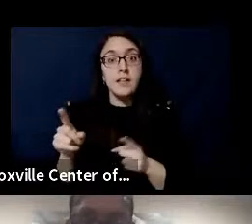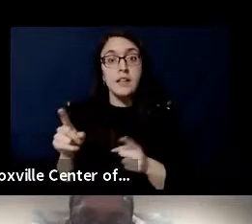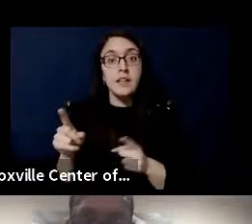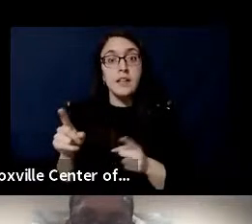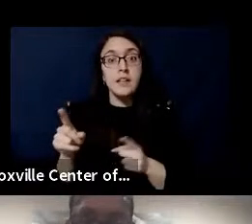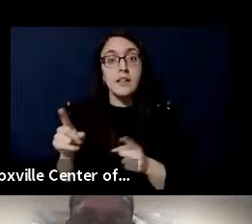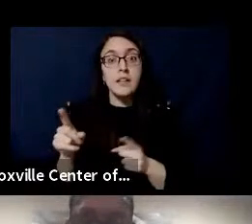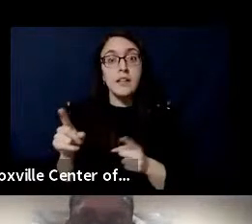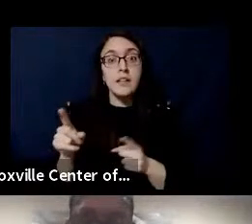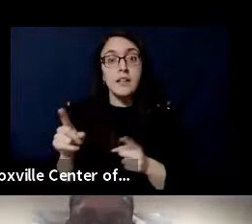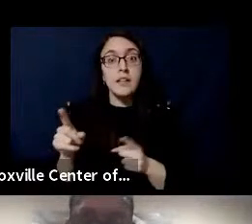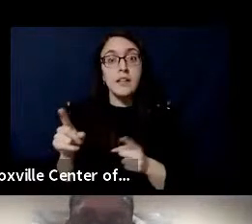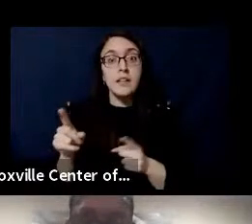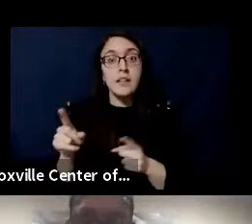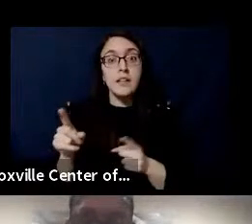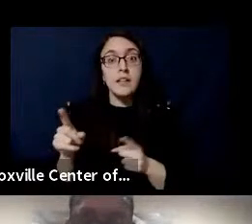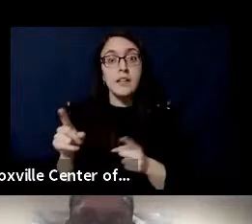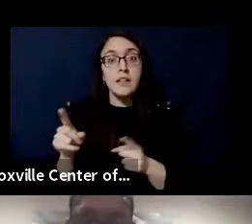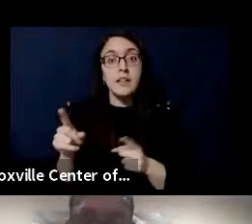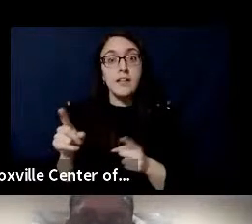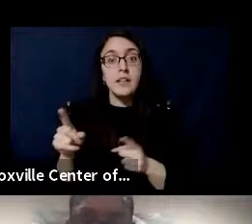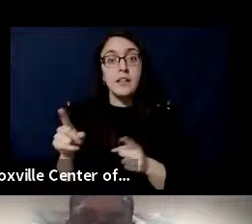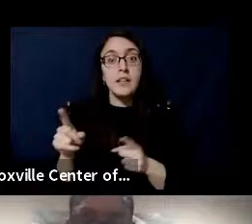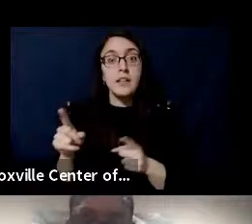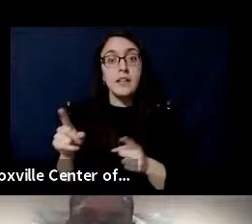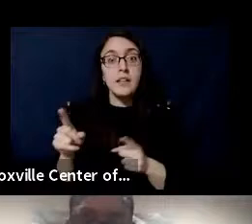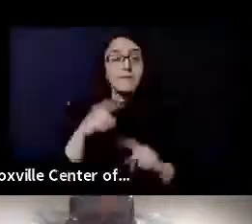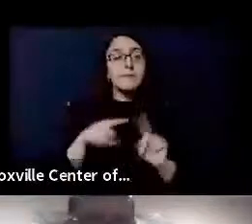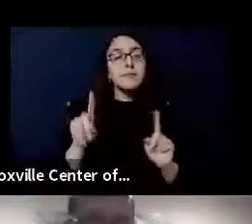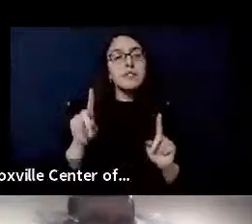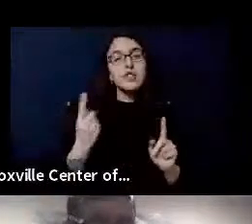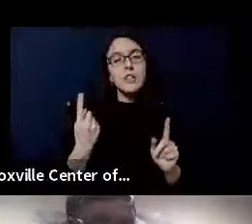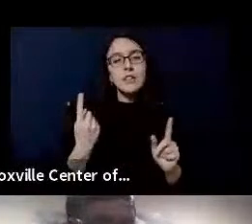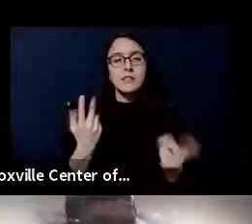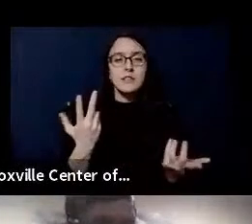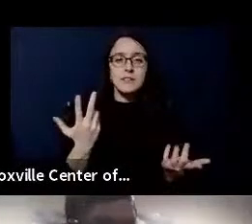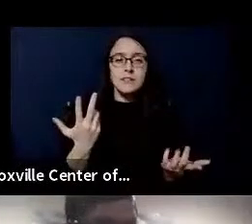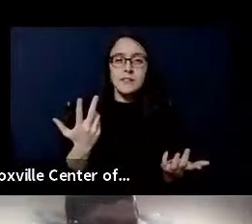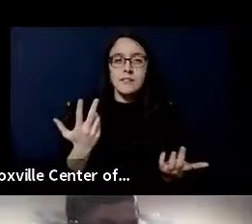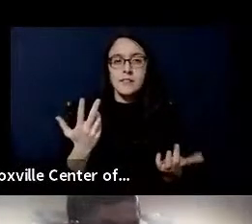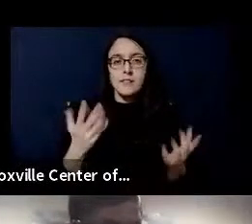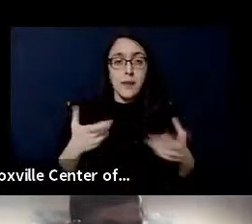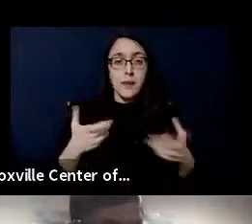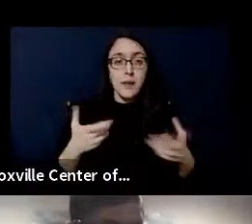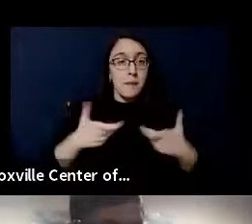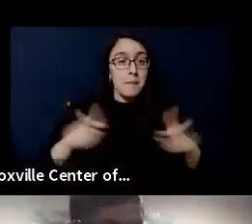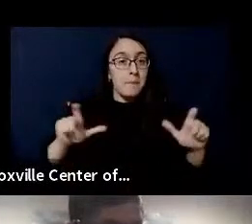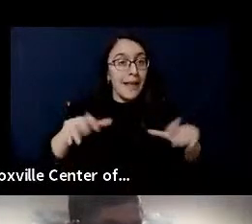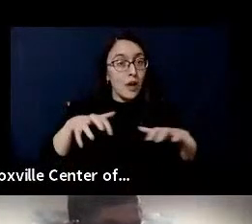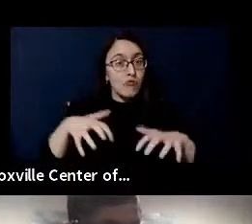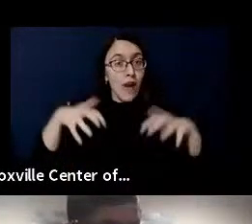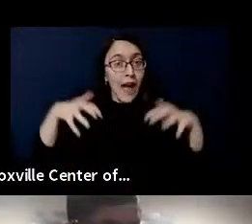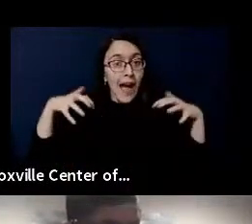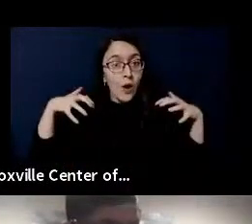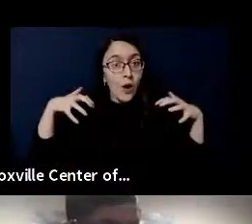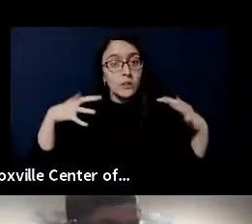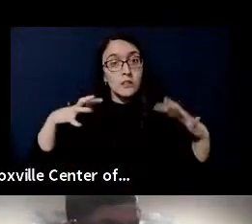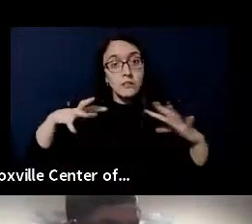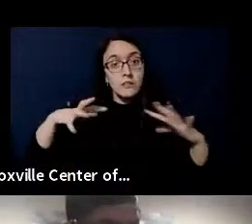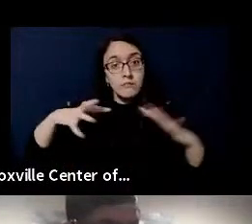gathering, which is good. We want tours, get fresh air, but just the mere fact of big crowds getting